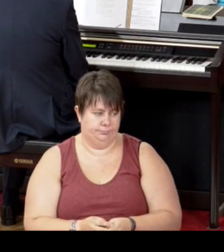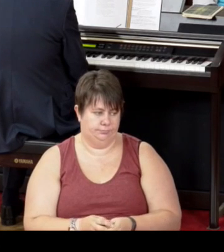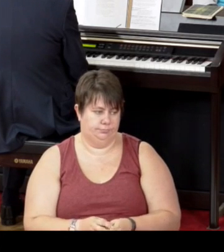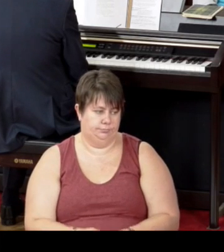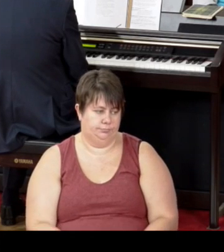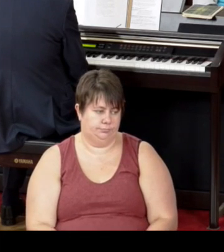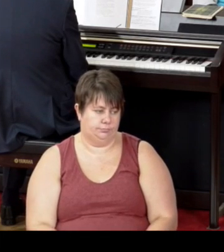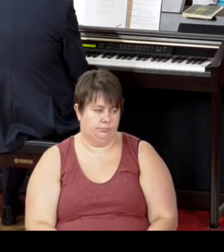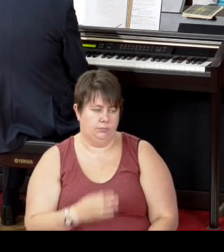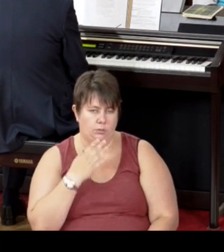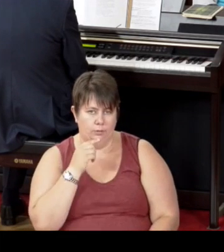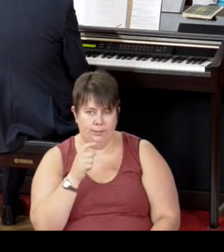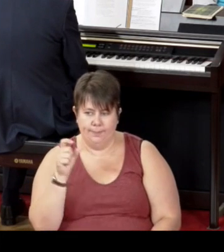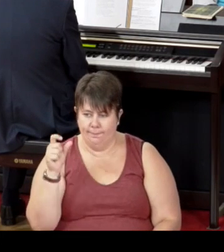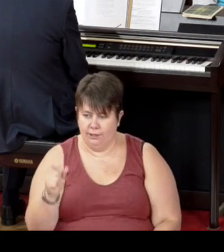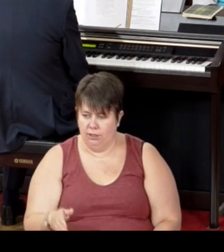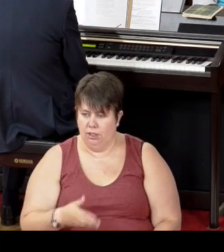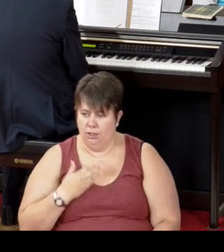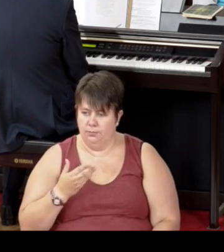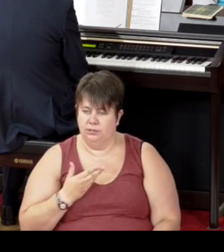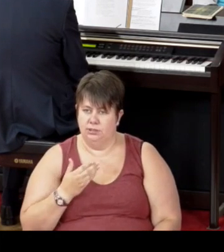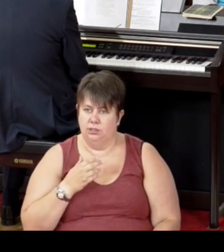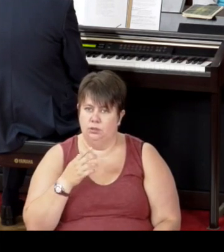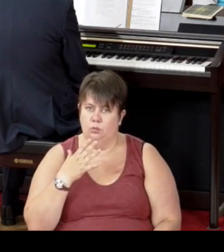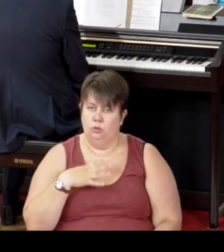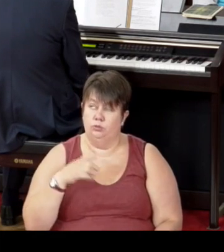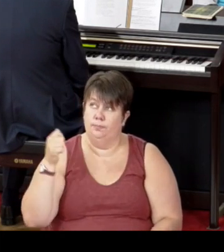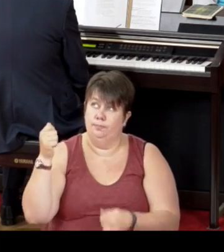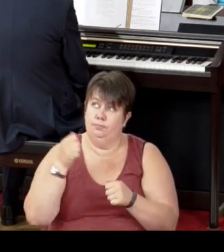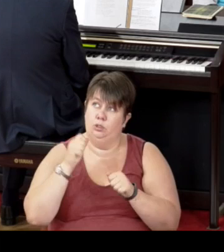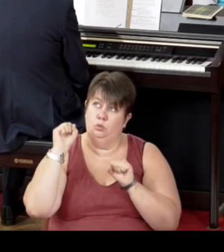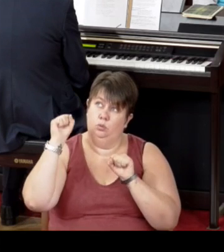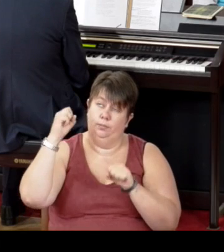In places of despair, Lord, bring your light.